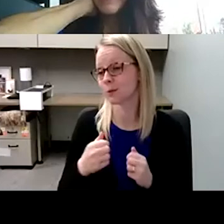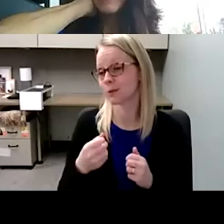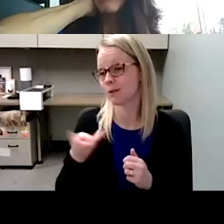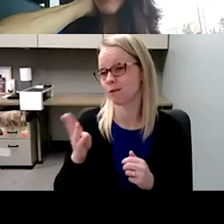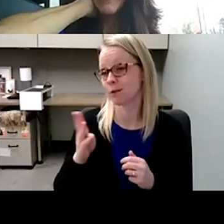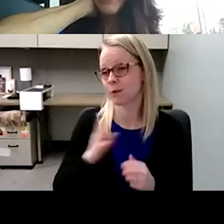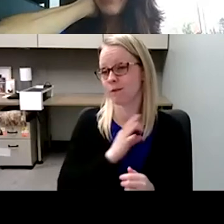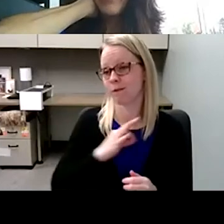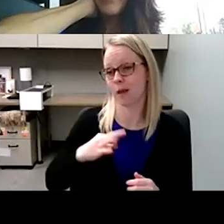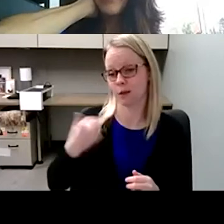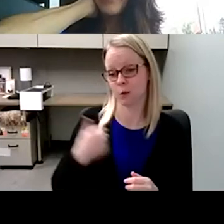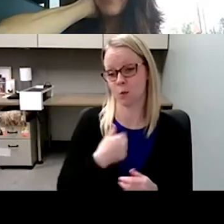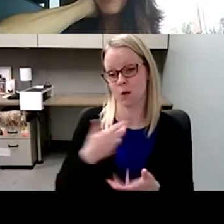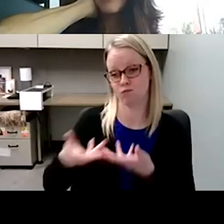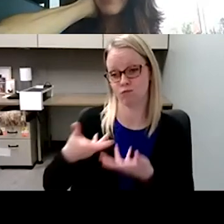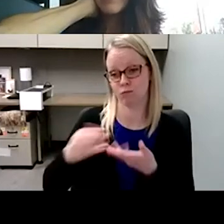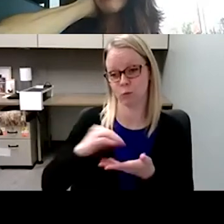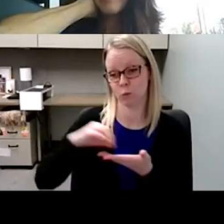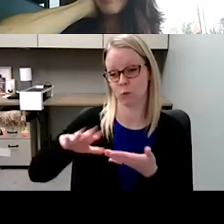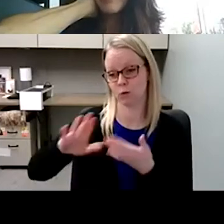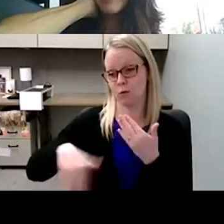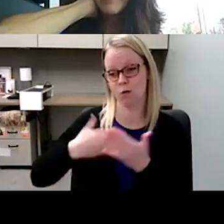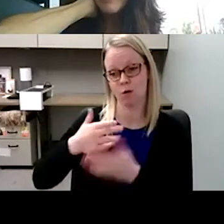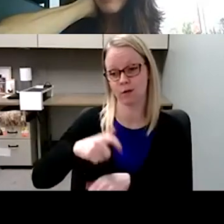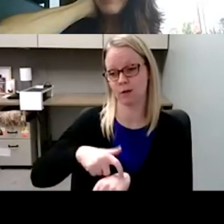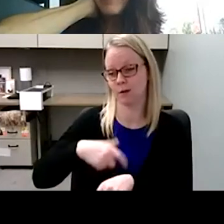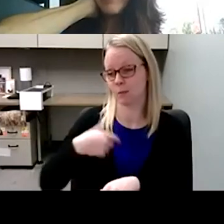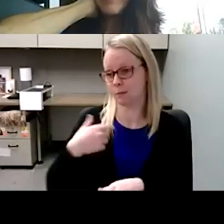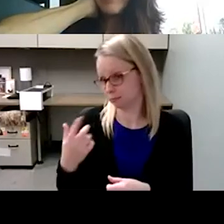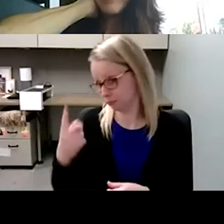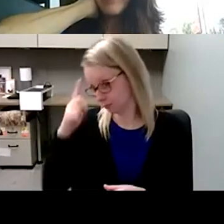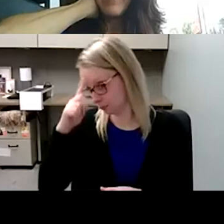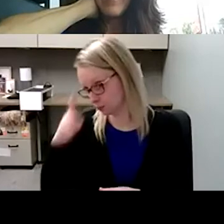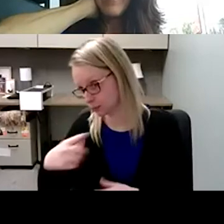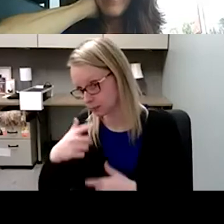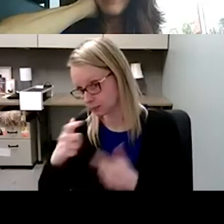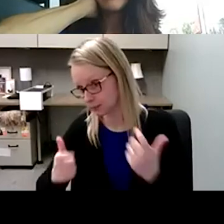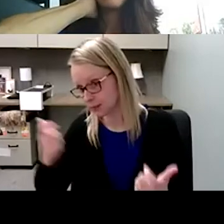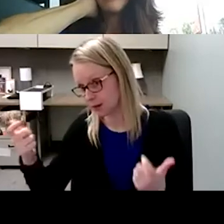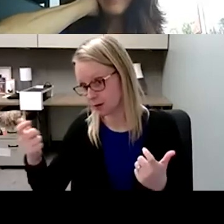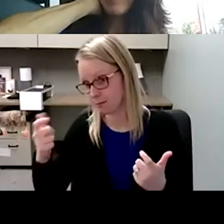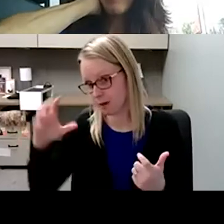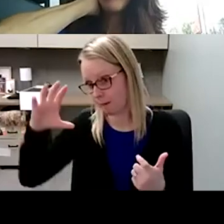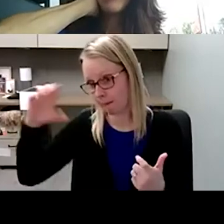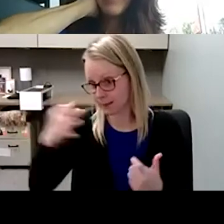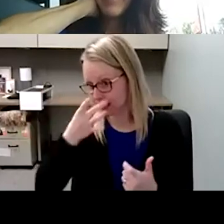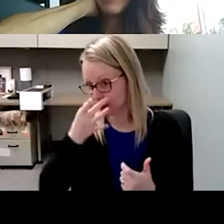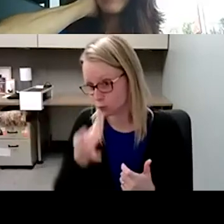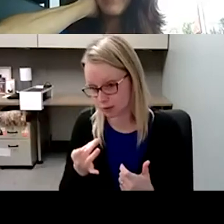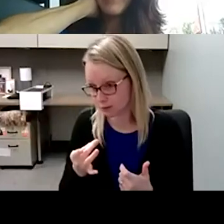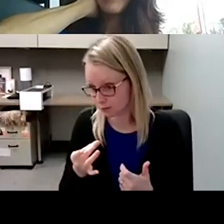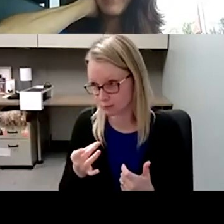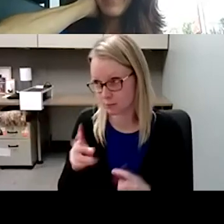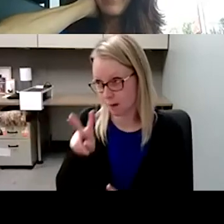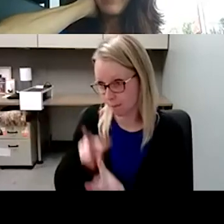here and we talk to students all the time. And my take is always, well, if you're interested in a big firm, apply to all the big firms. If you're interested in industry